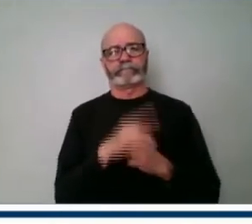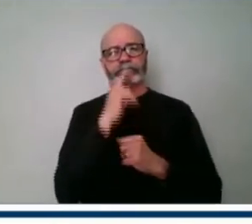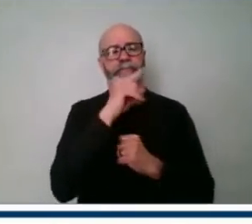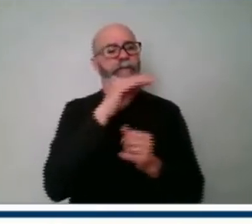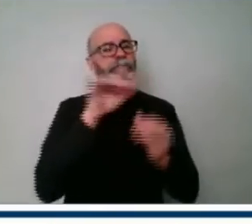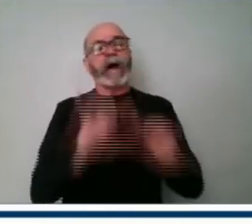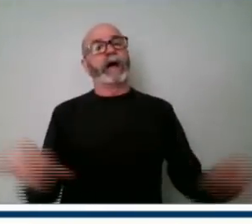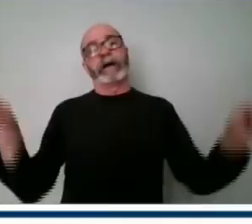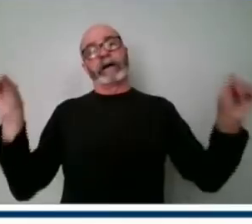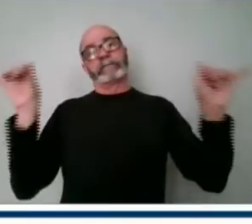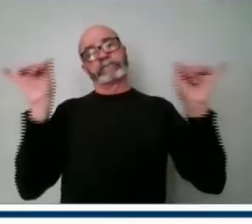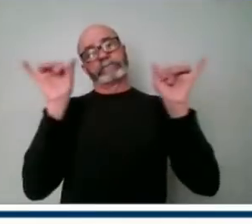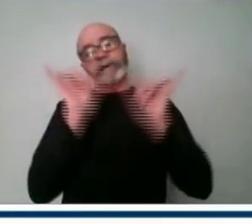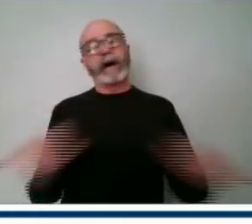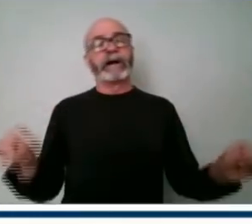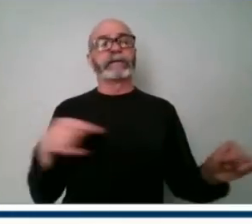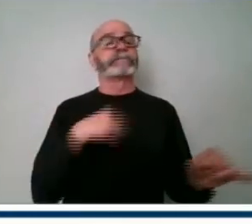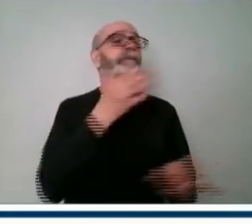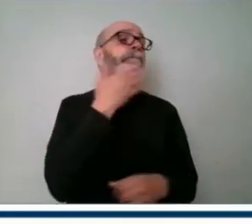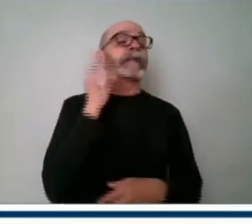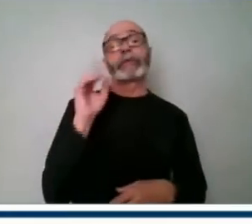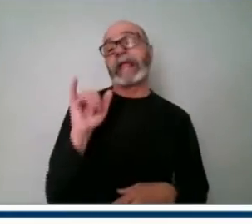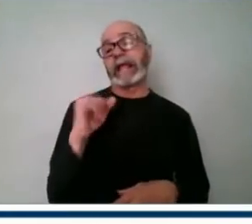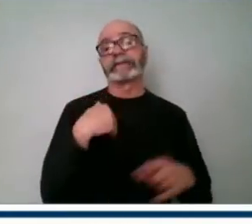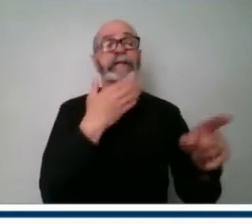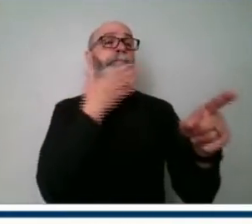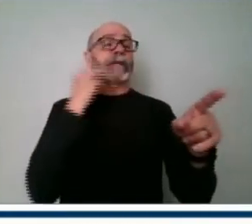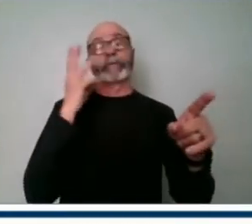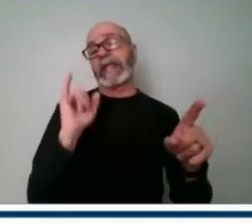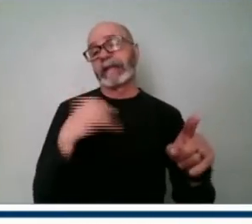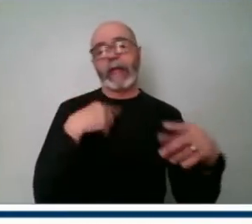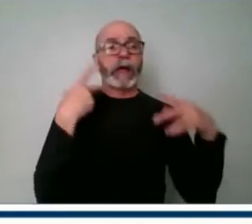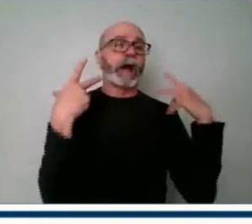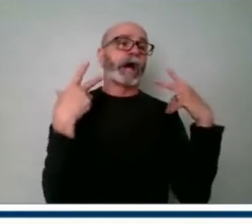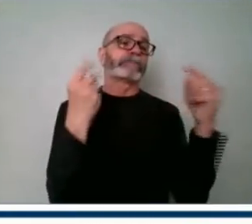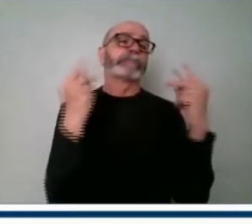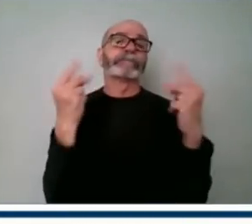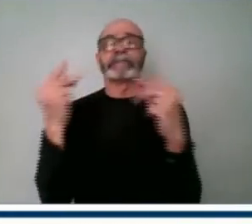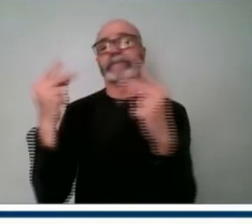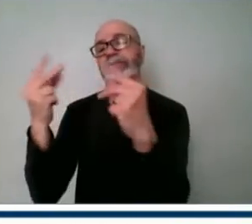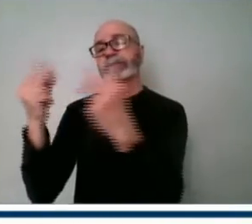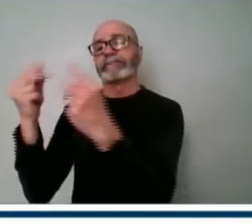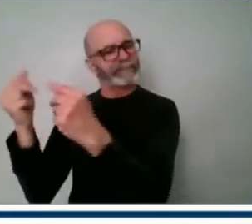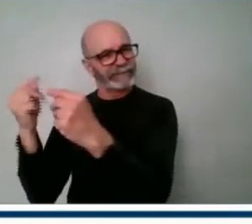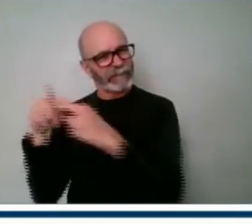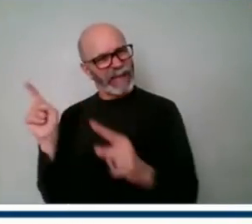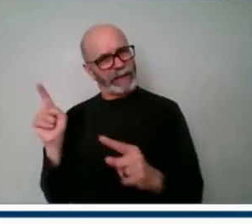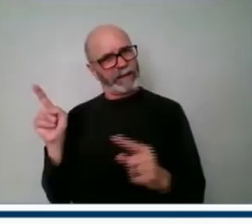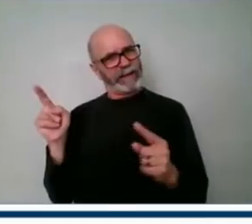this vaccine. But according to a vaccine tracking site I'm sure you're aware of that uses